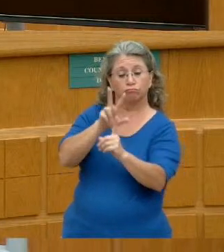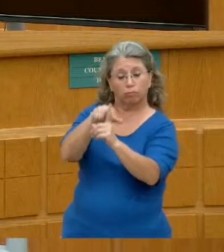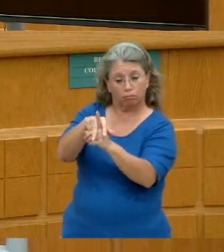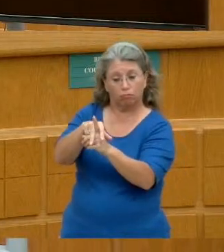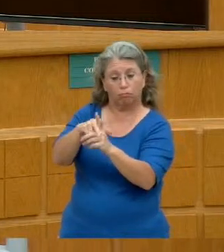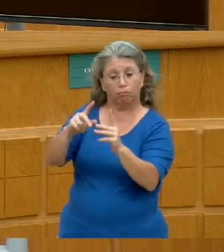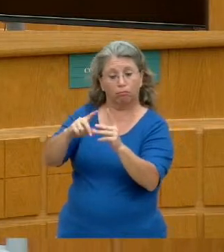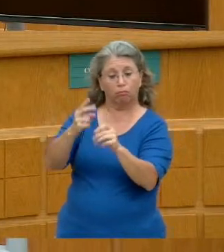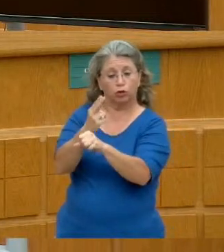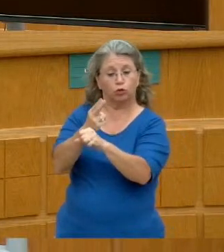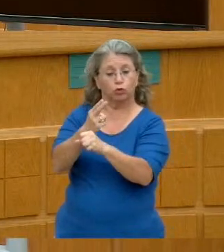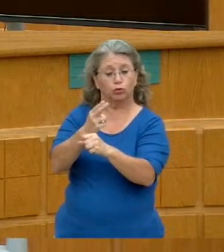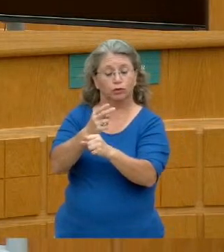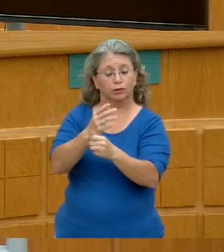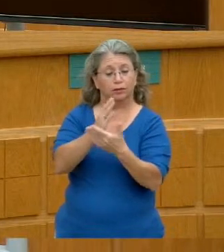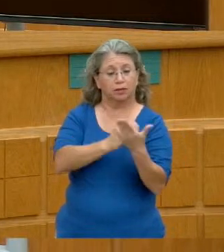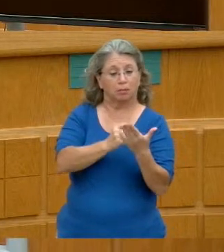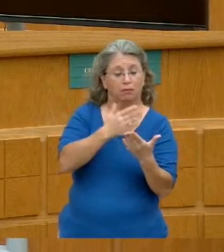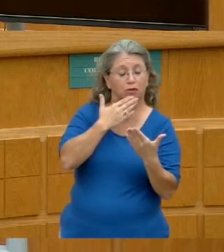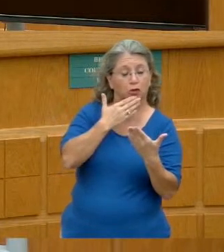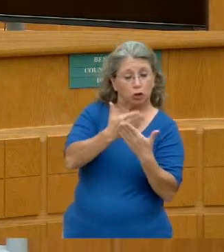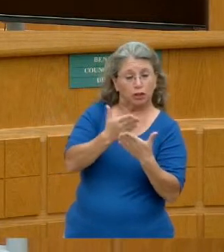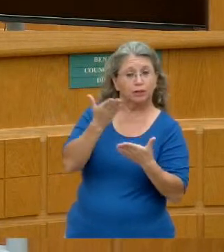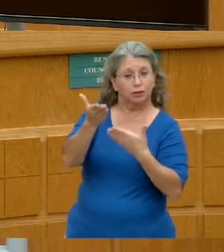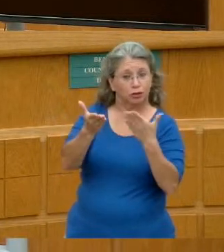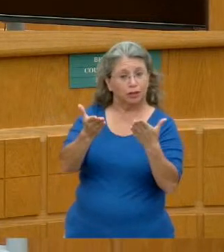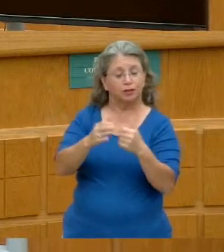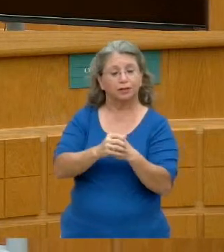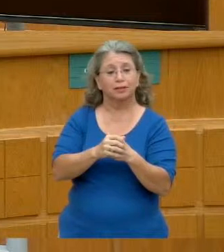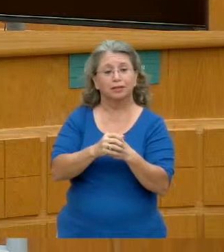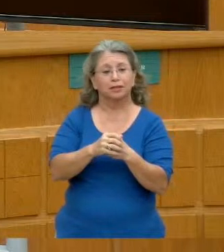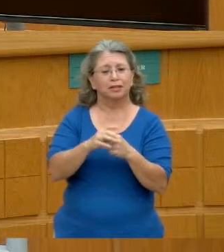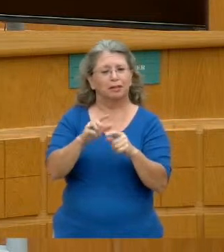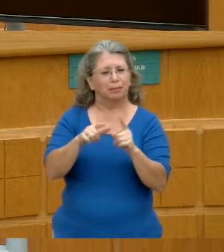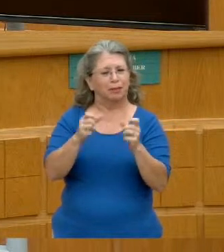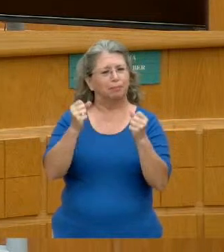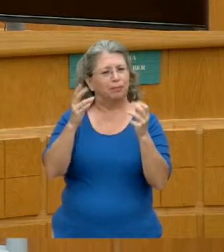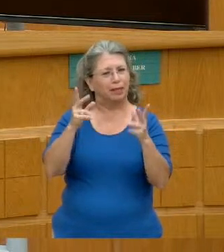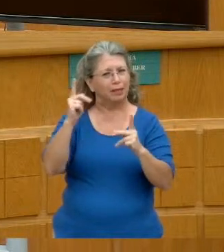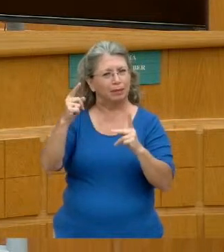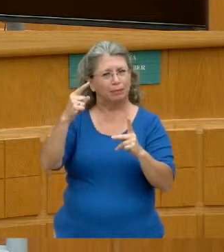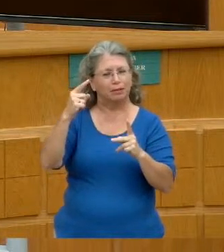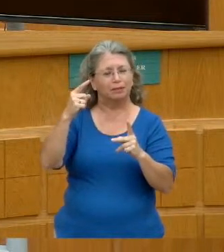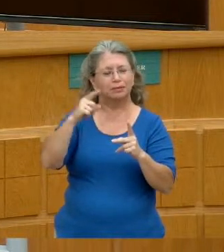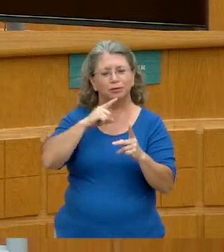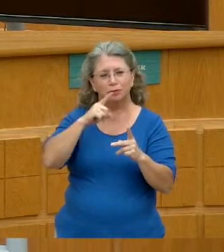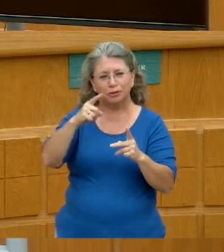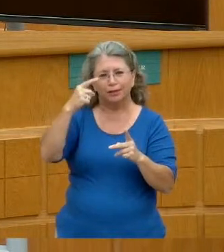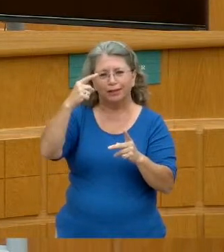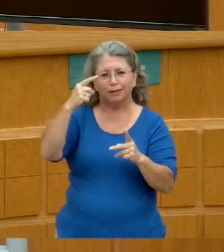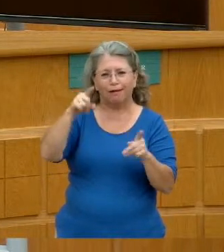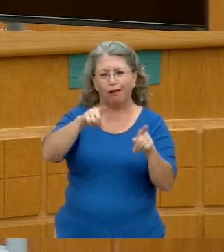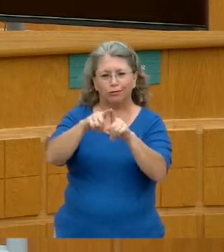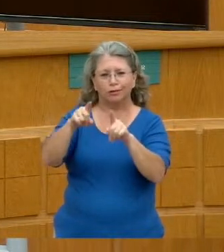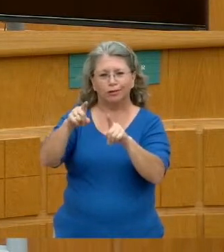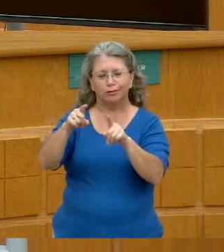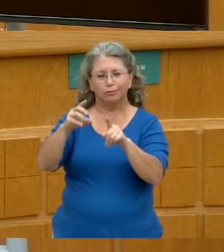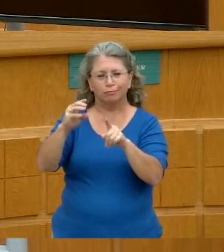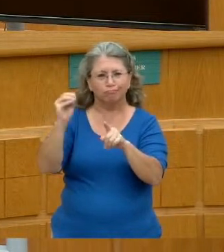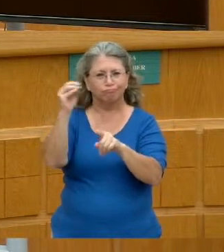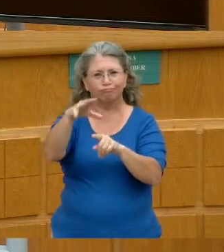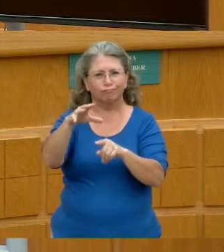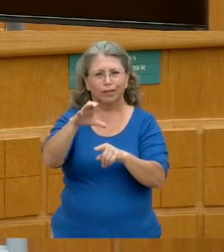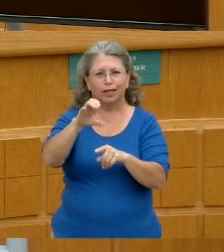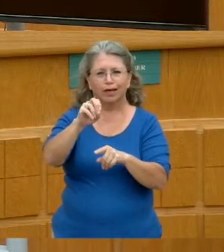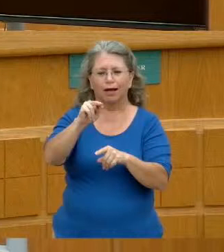as we can. It's amazing the number of conspiracies that are out there, but it's fun reading. So